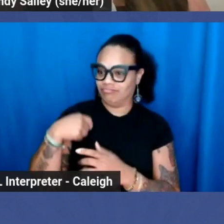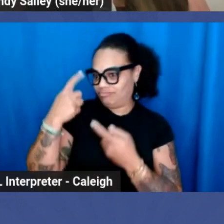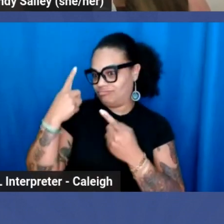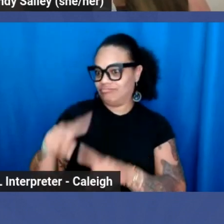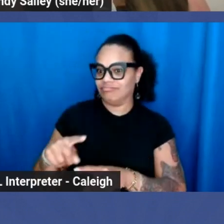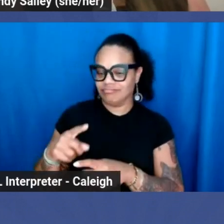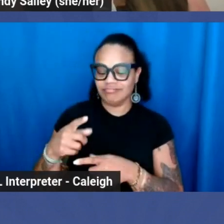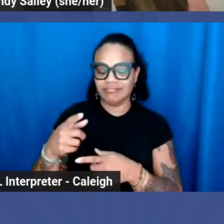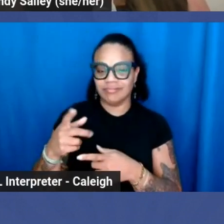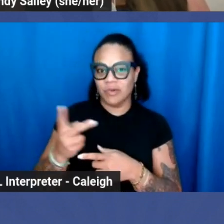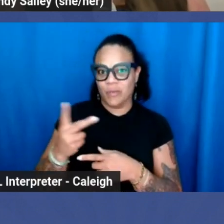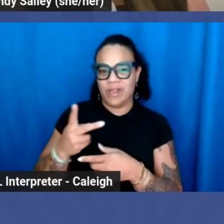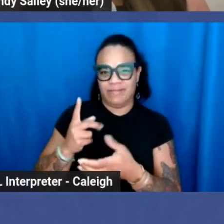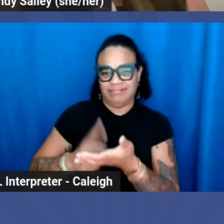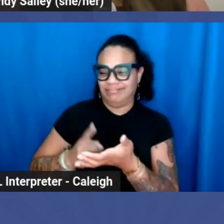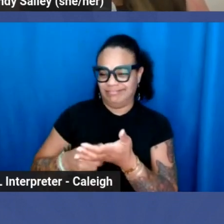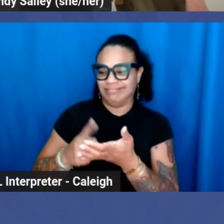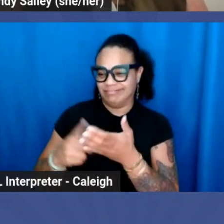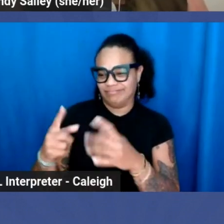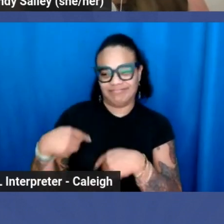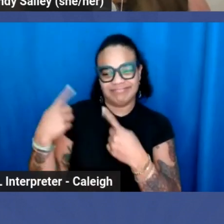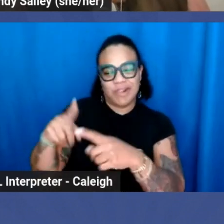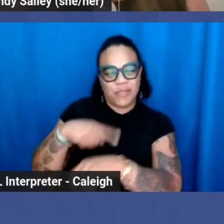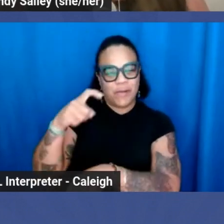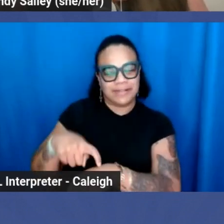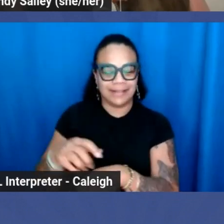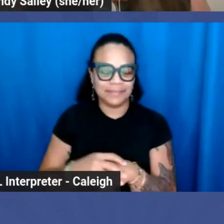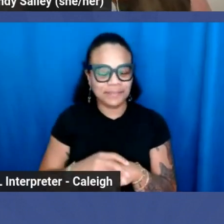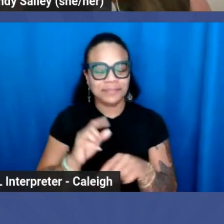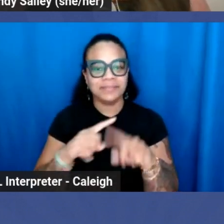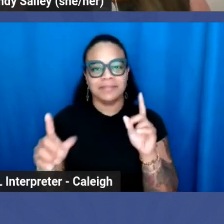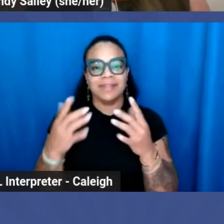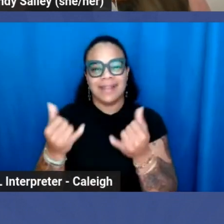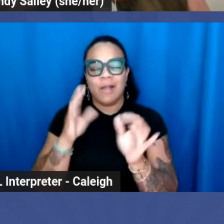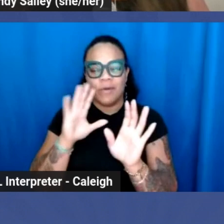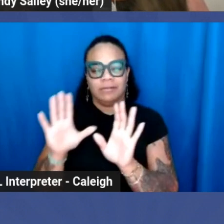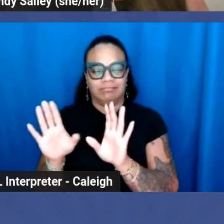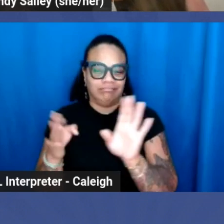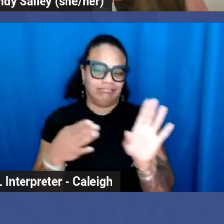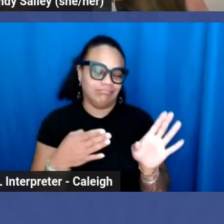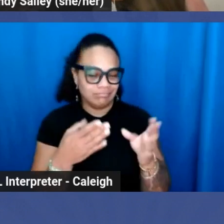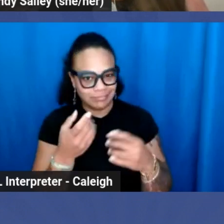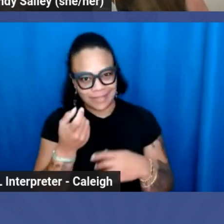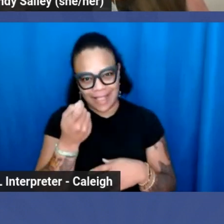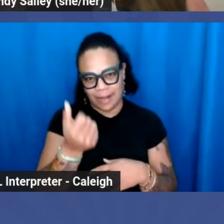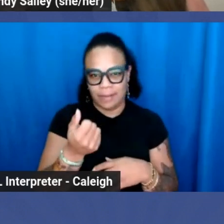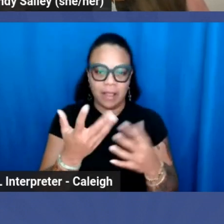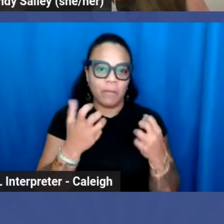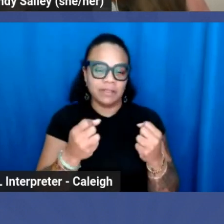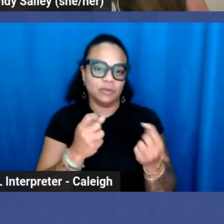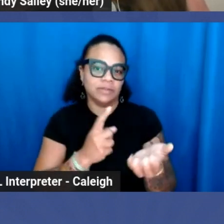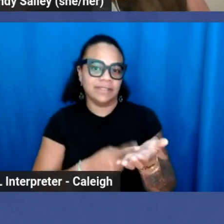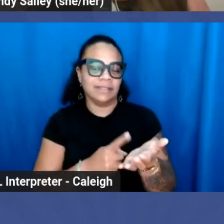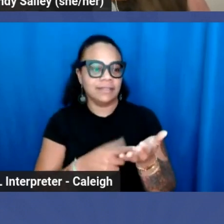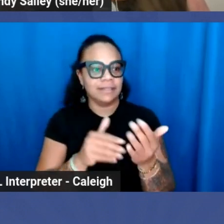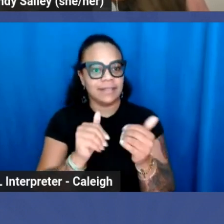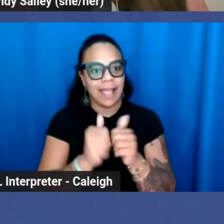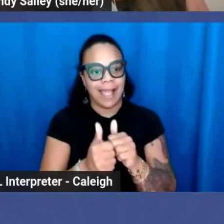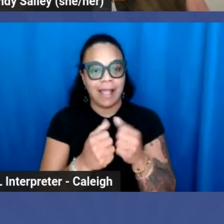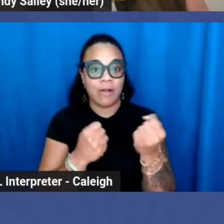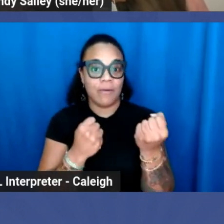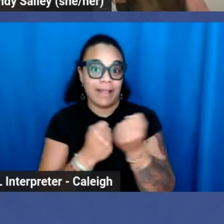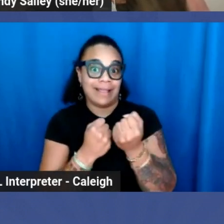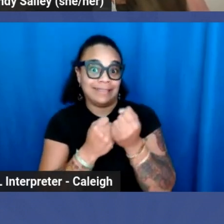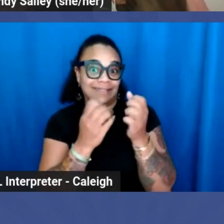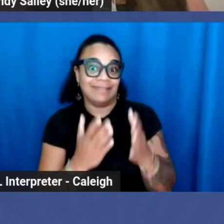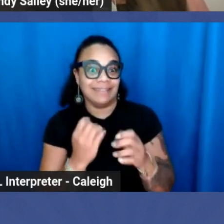have talked about this for a long time. But let's switch gears a little bit. I want to talk a little bit about how activists and